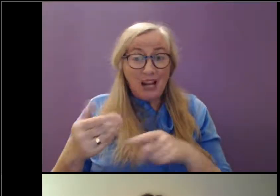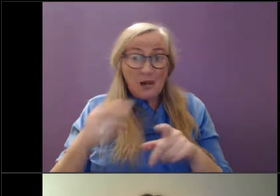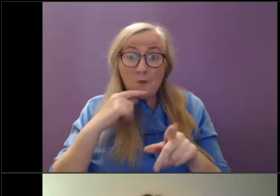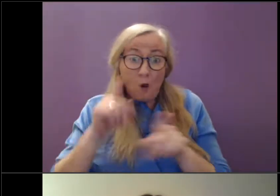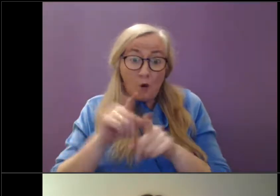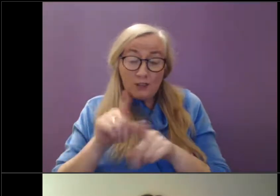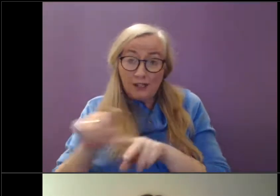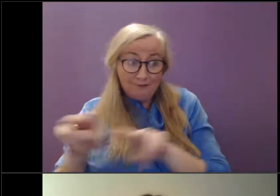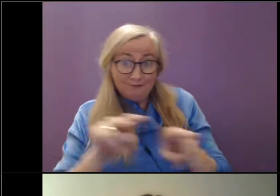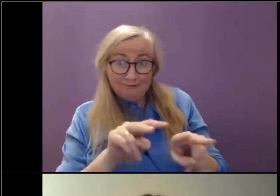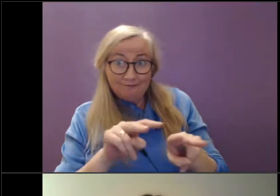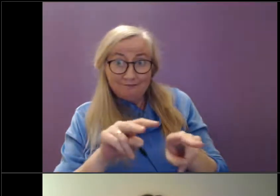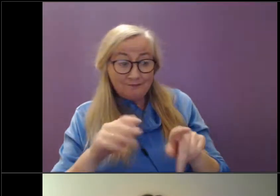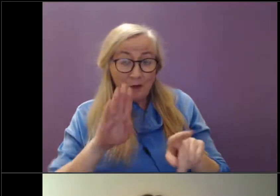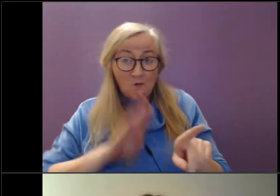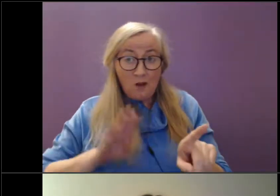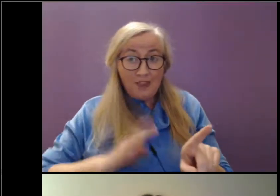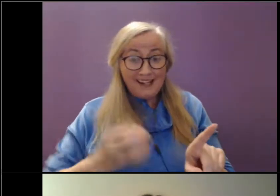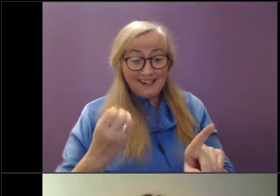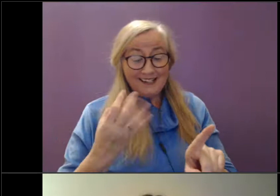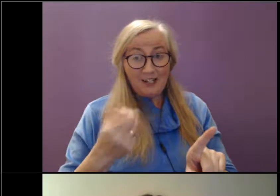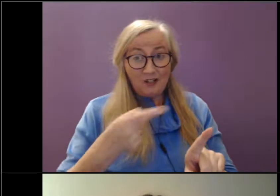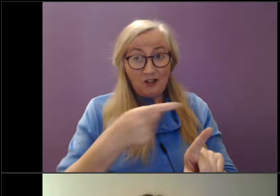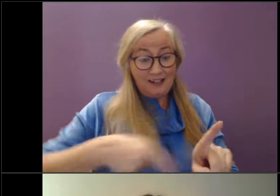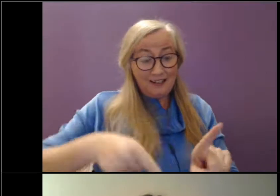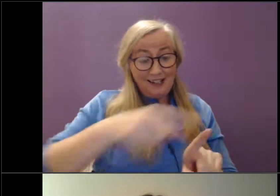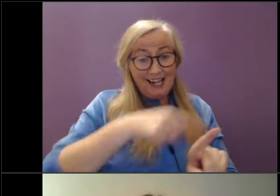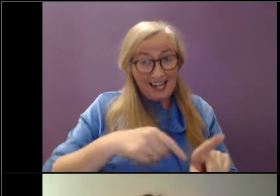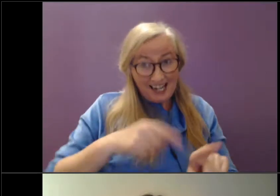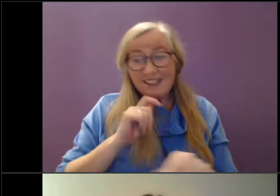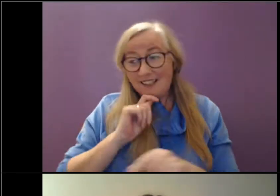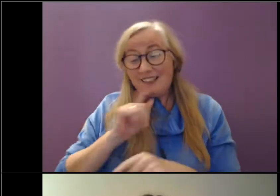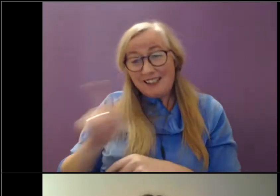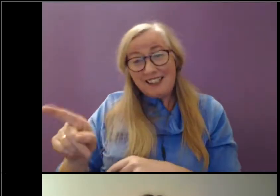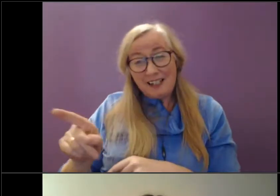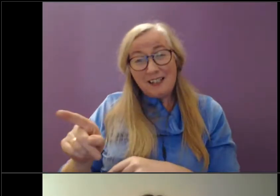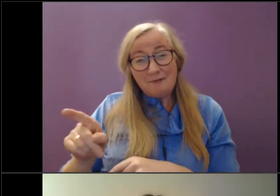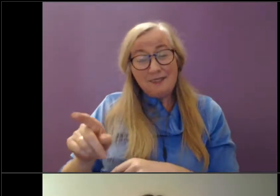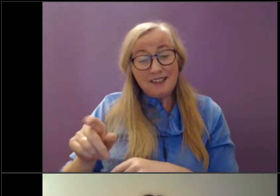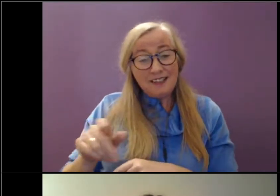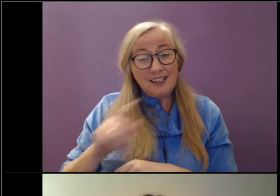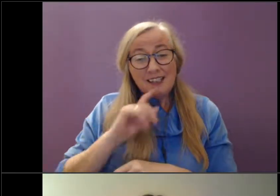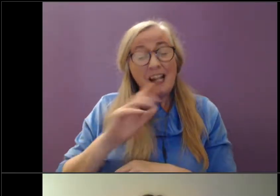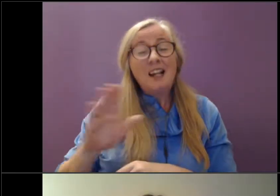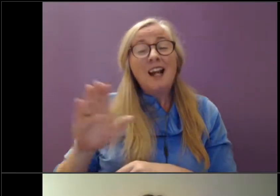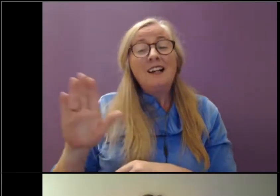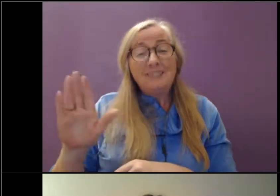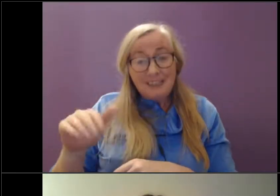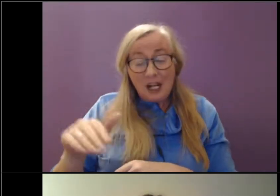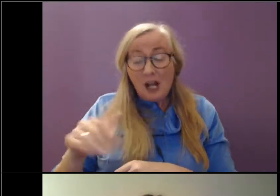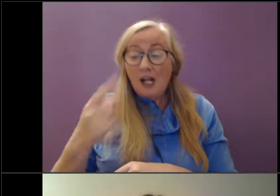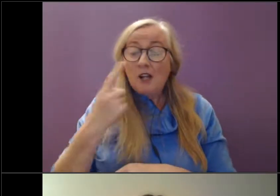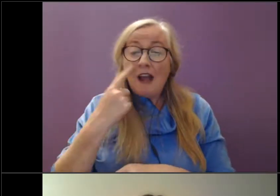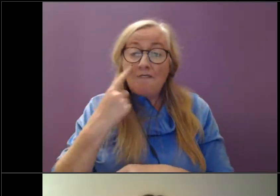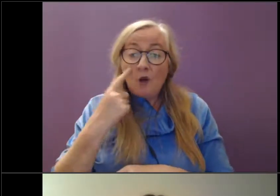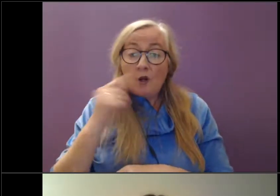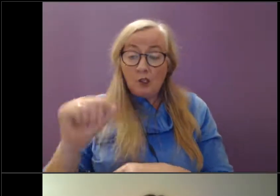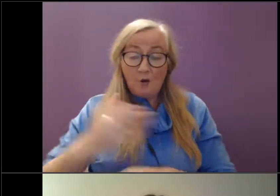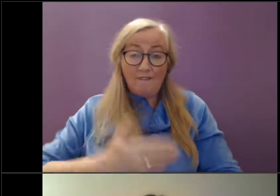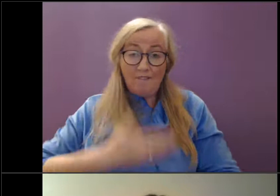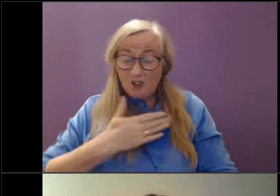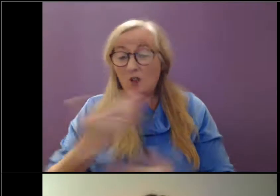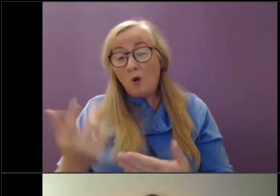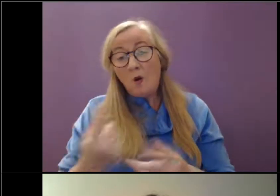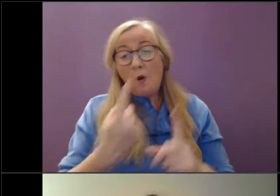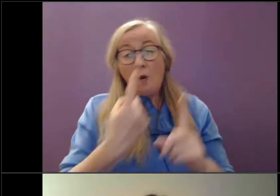To try and get the young person to just kind of sit down and say, look, you know, let's kind of look at your feelings, you know, on a scale of 1 to 10.